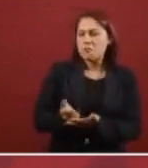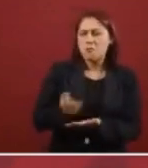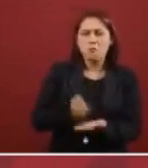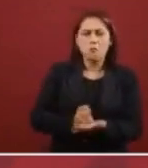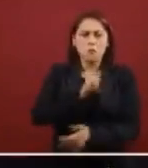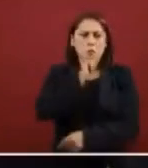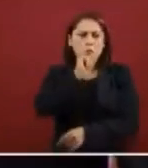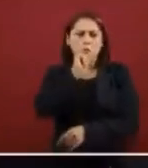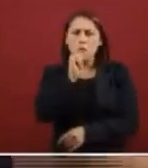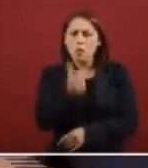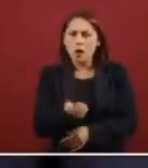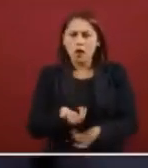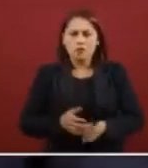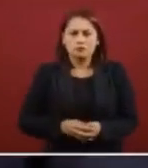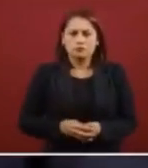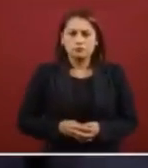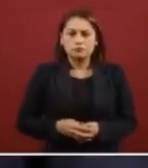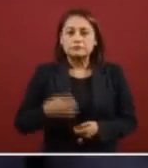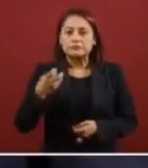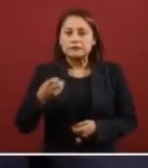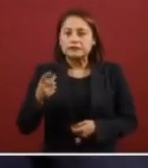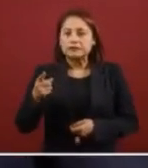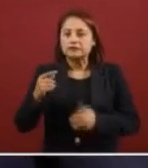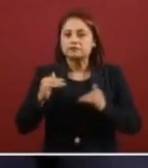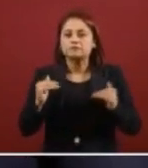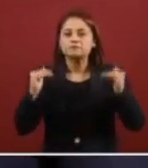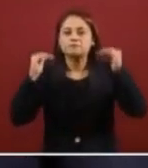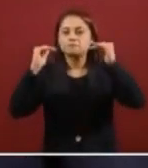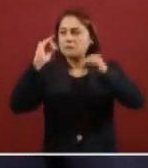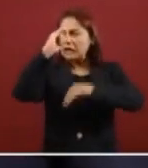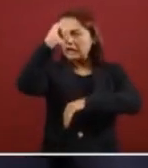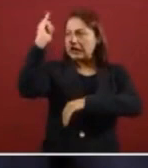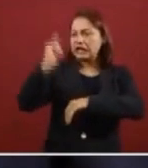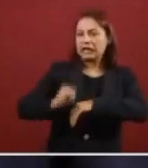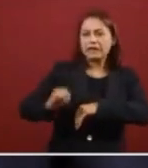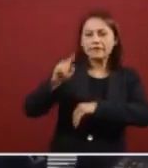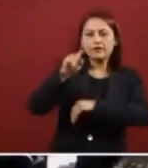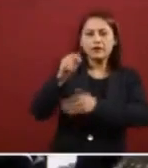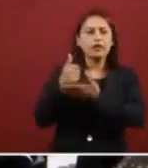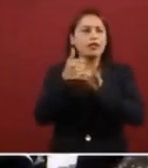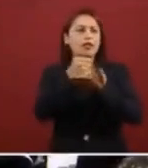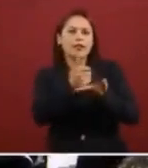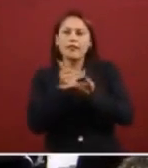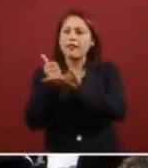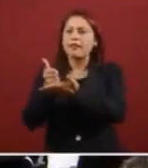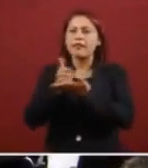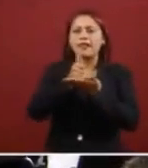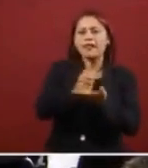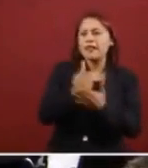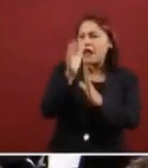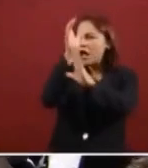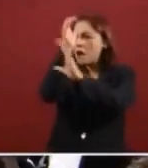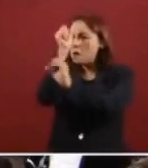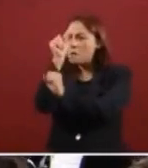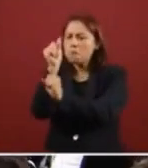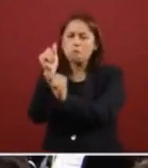It was part of the agreements of the upper group. Of power.